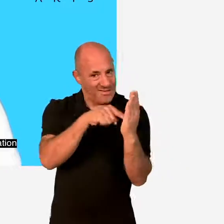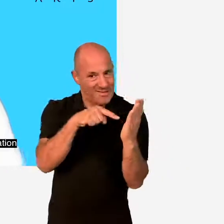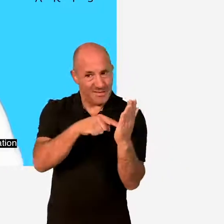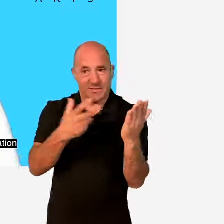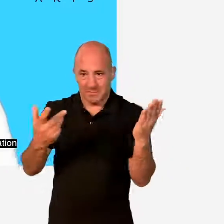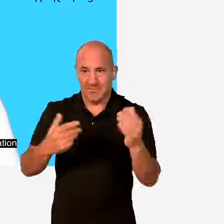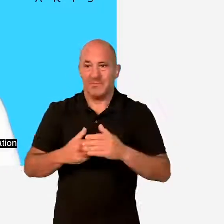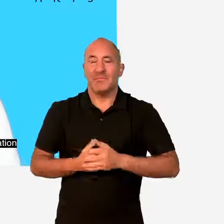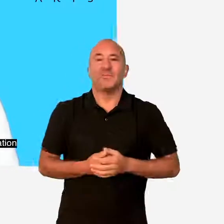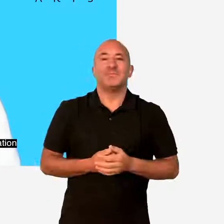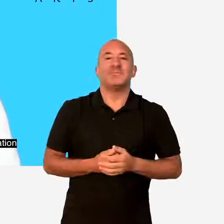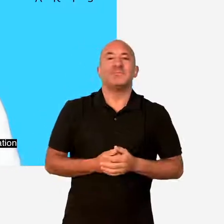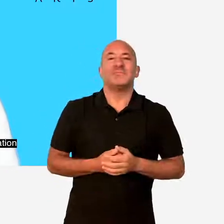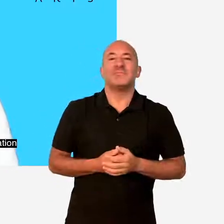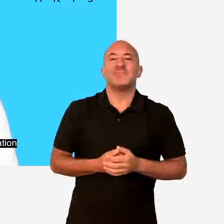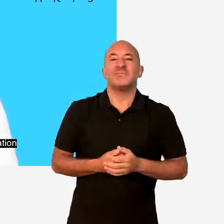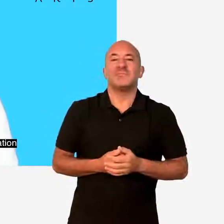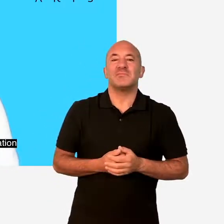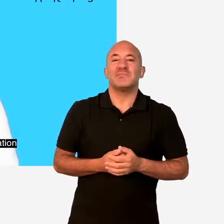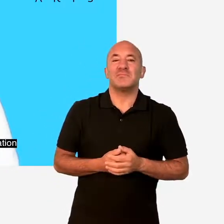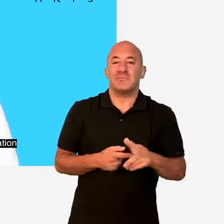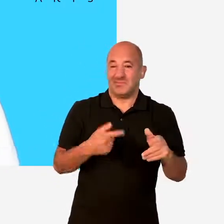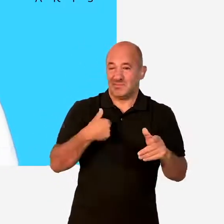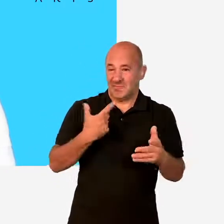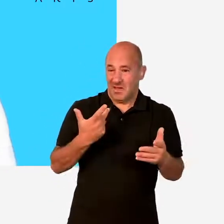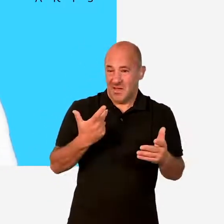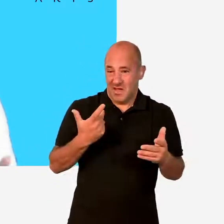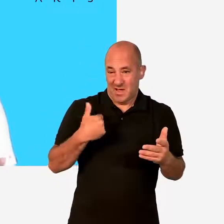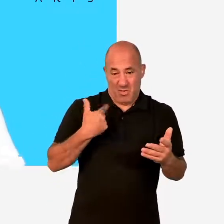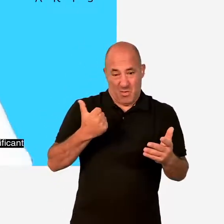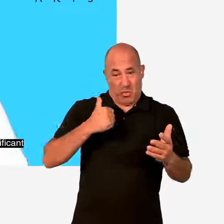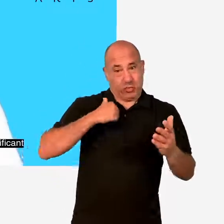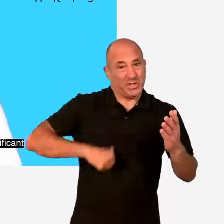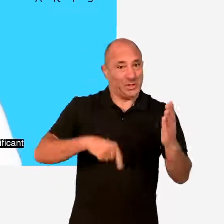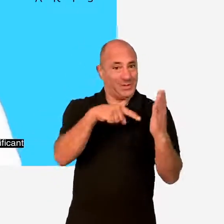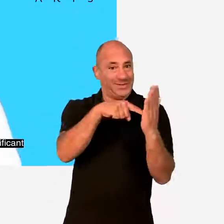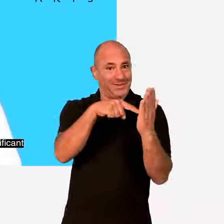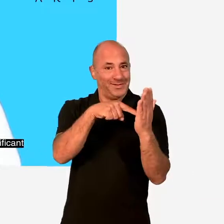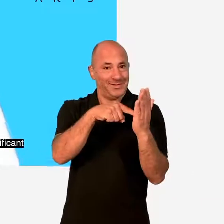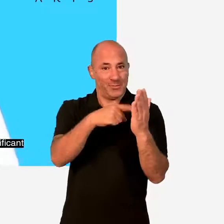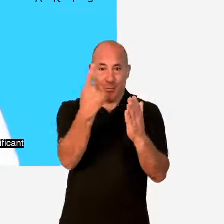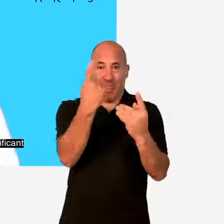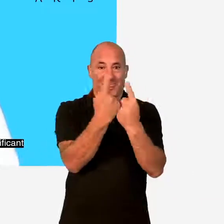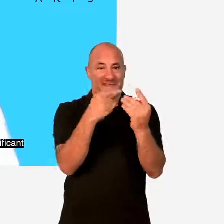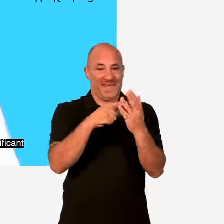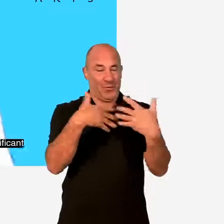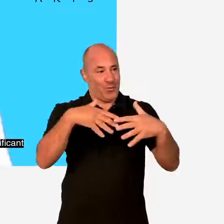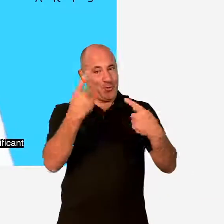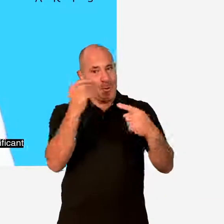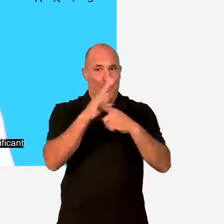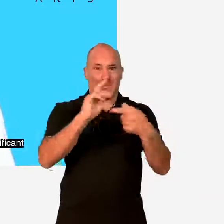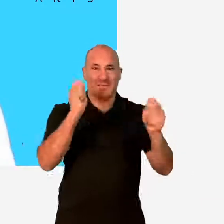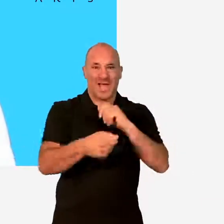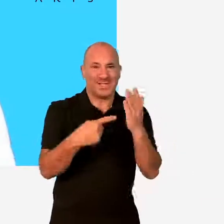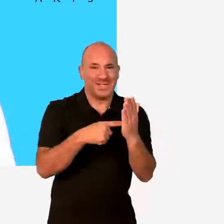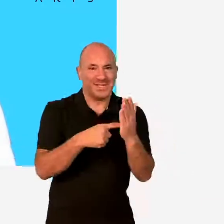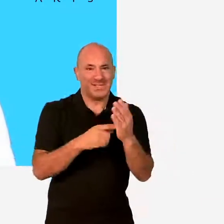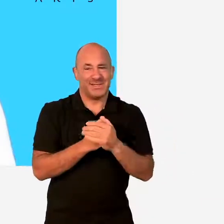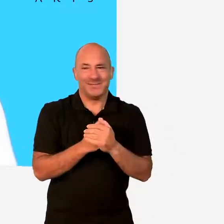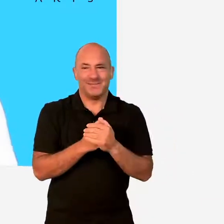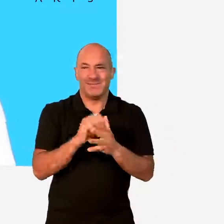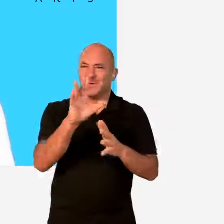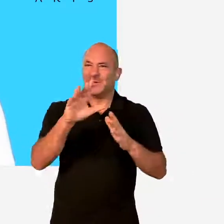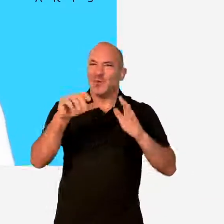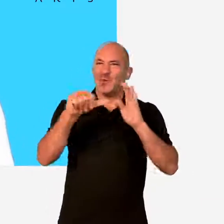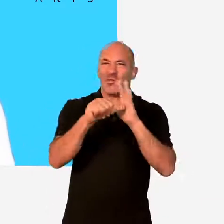curation, in gallery spaces, in the configuration of installations, always. I wish for that. That's one thing. That's one significant change.